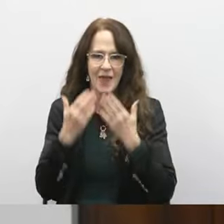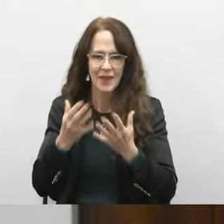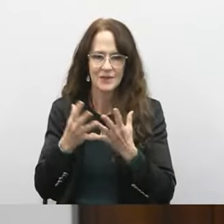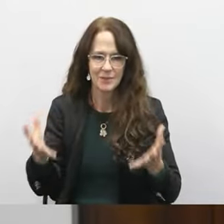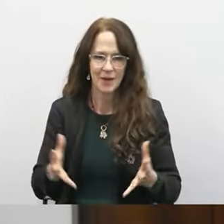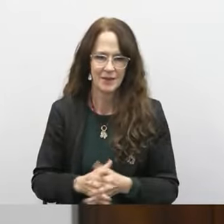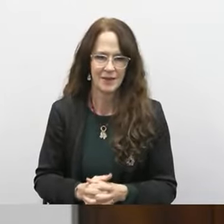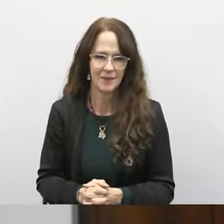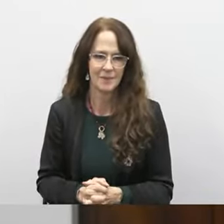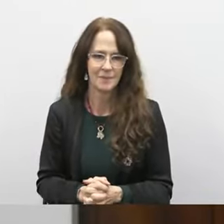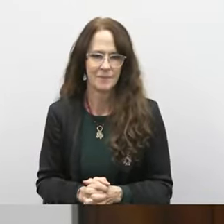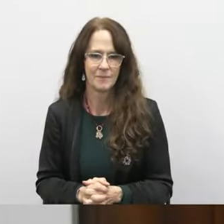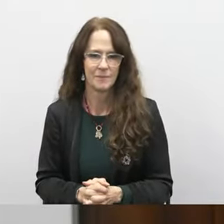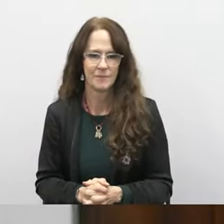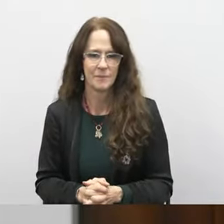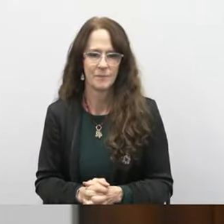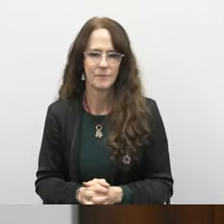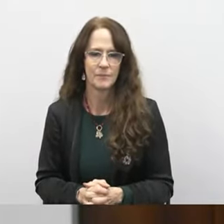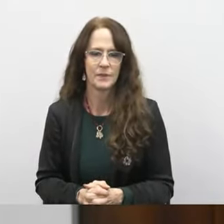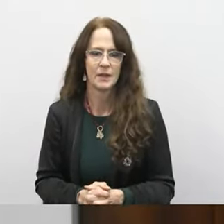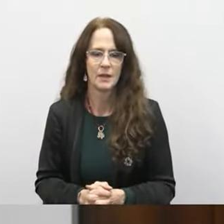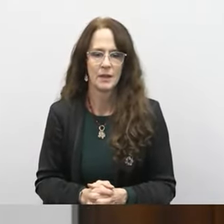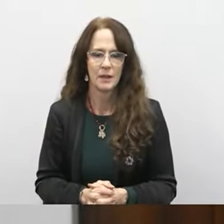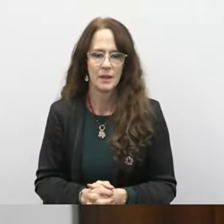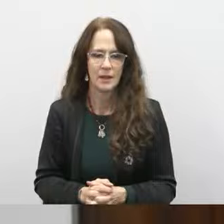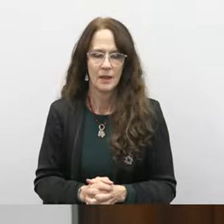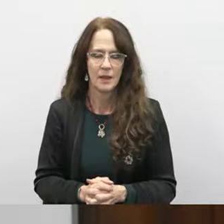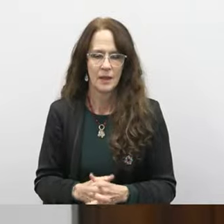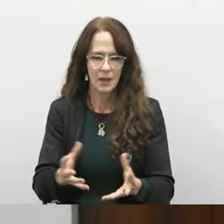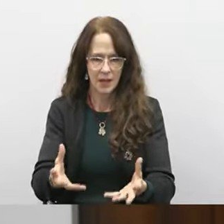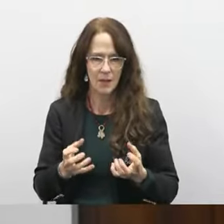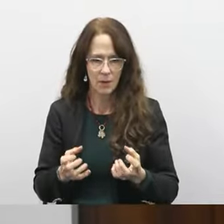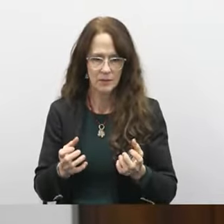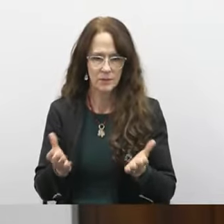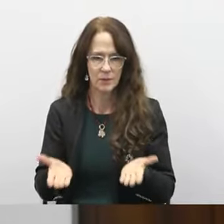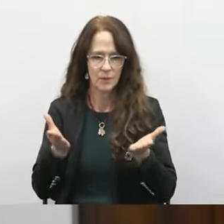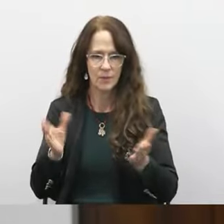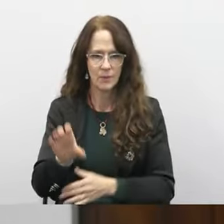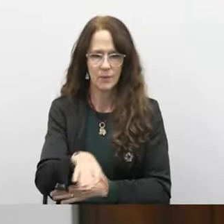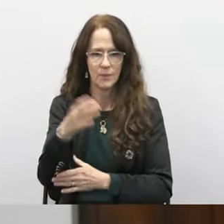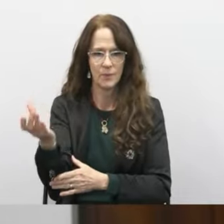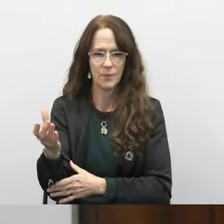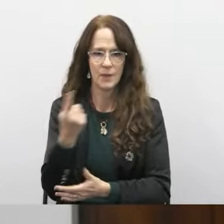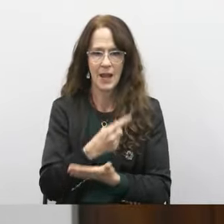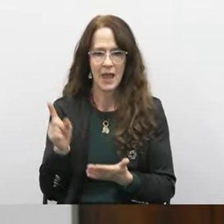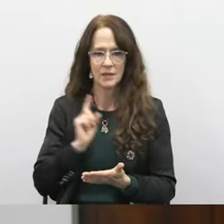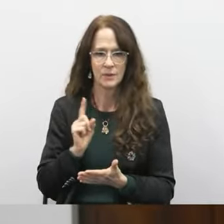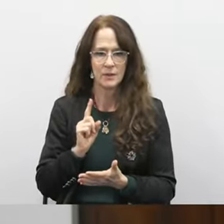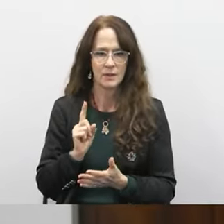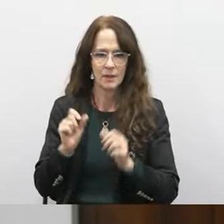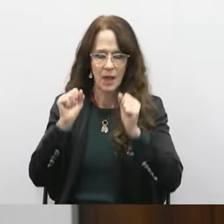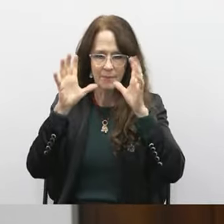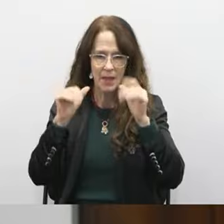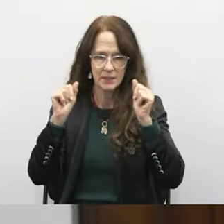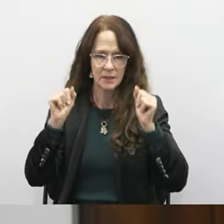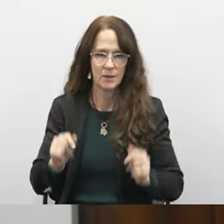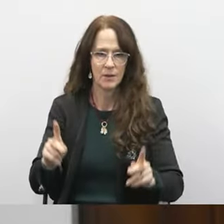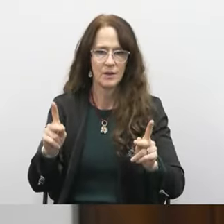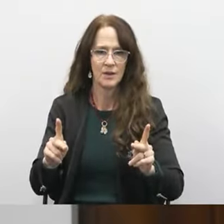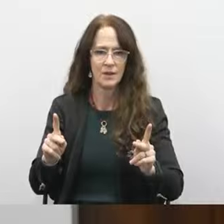much. Additionally, I wanted to uplift Christmas, because last week we had the amazing opportunity